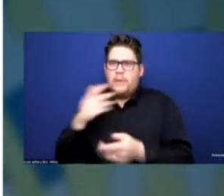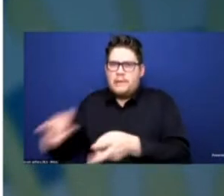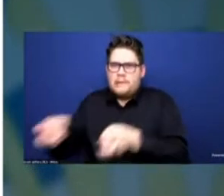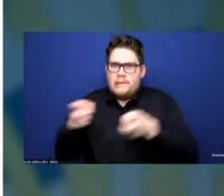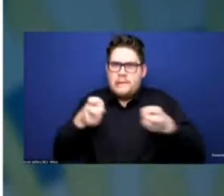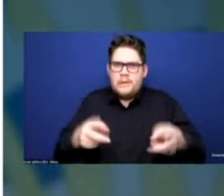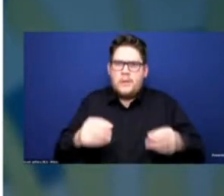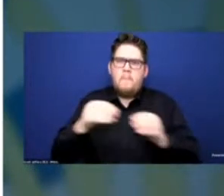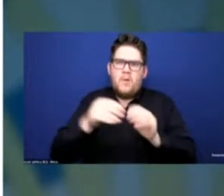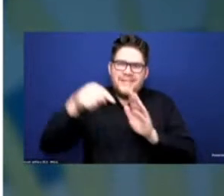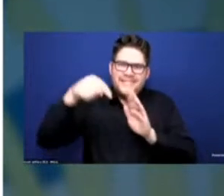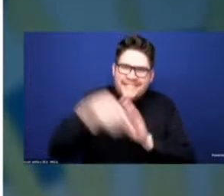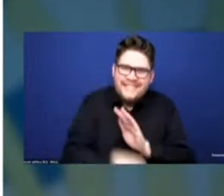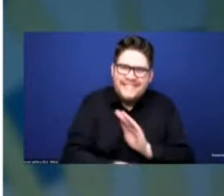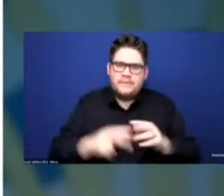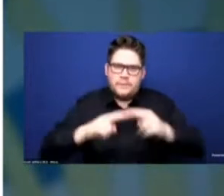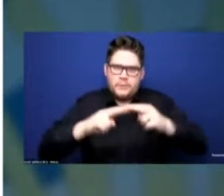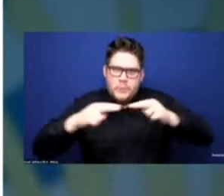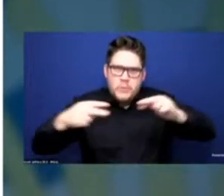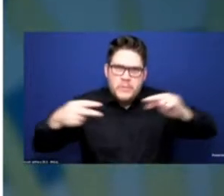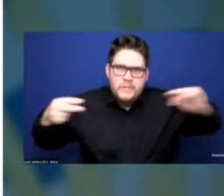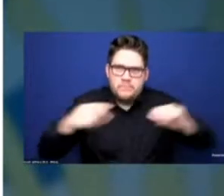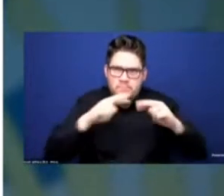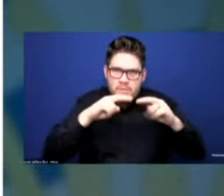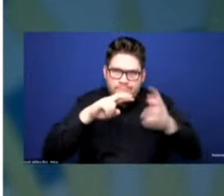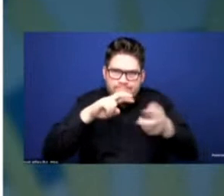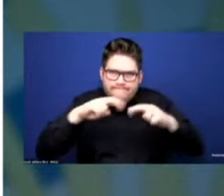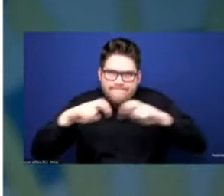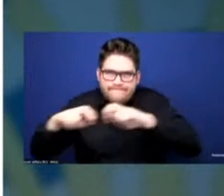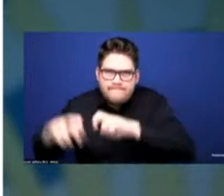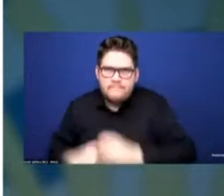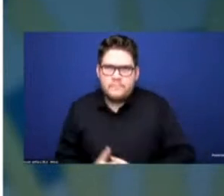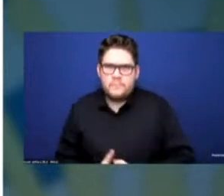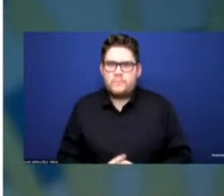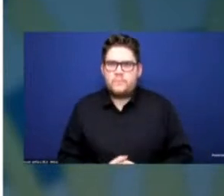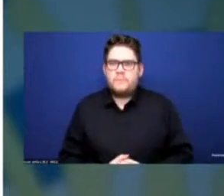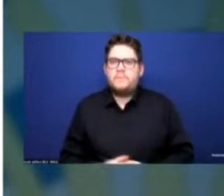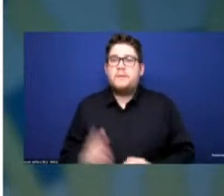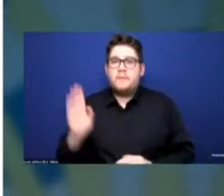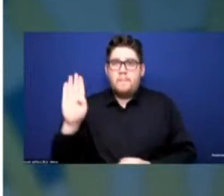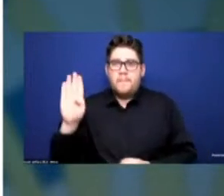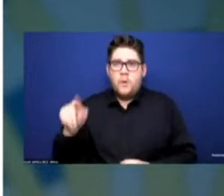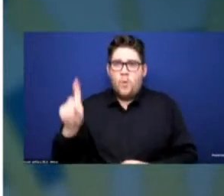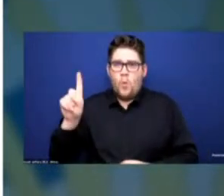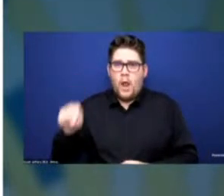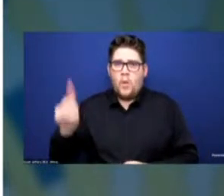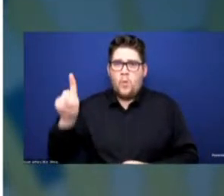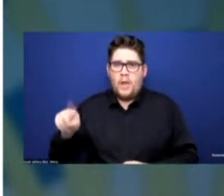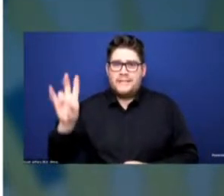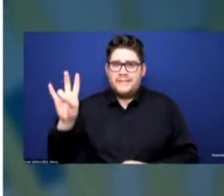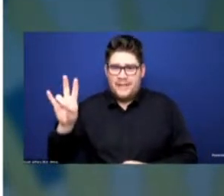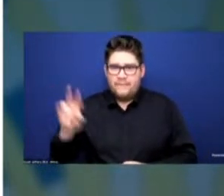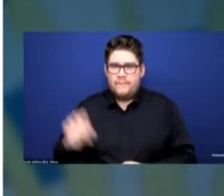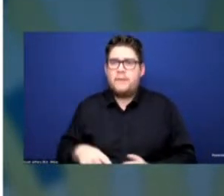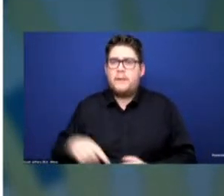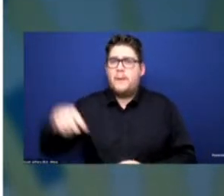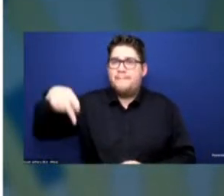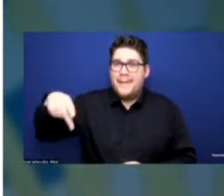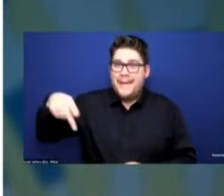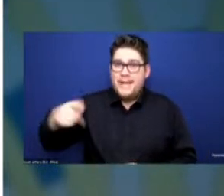the P1. And the reason for that is the types of tests, the screening tests that we have for other